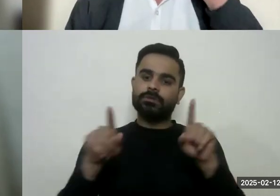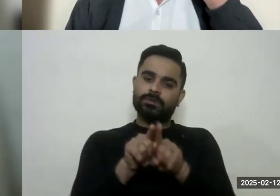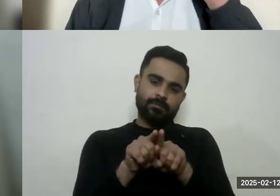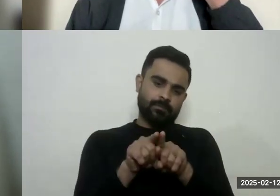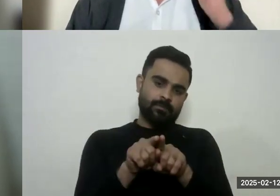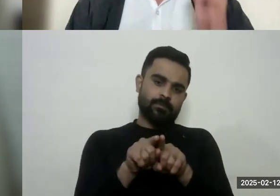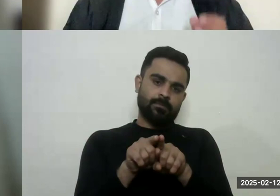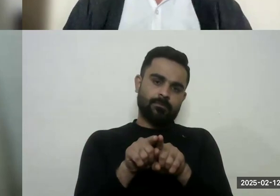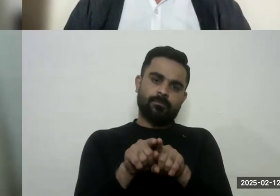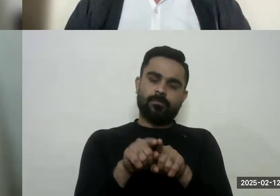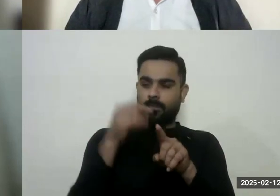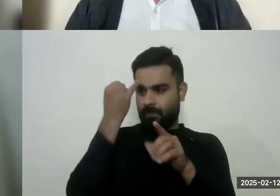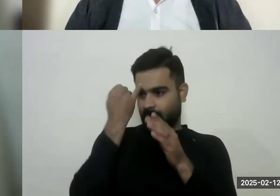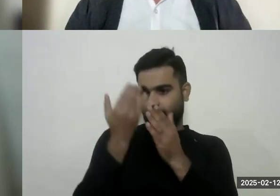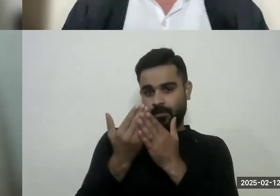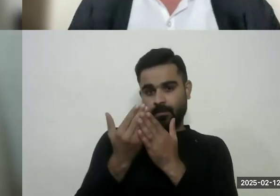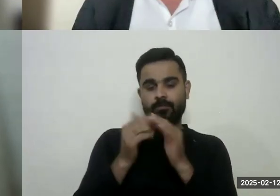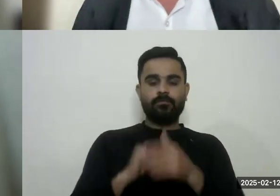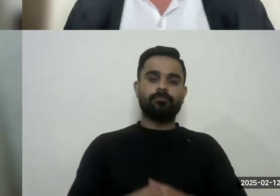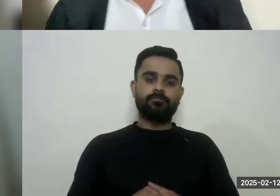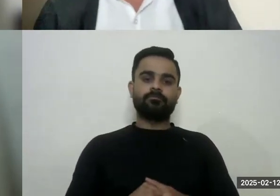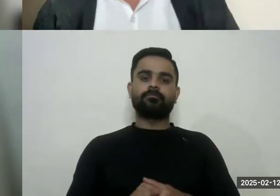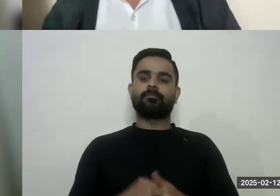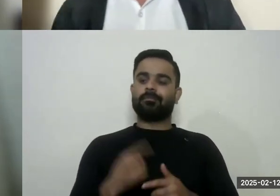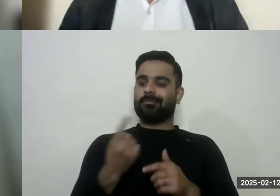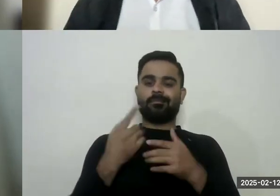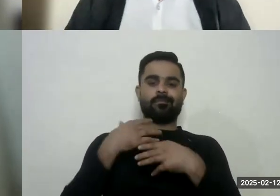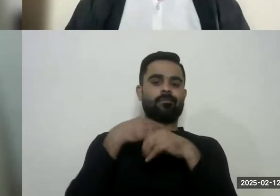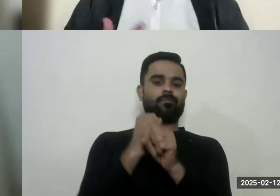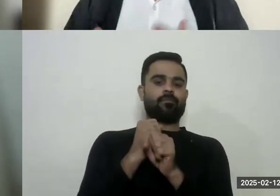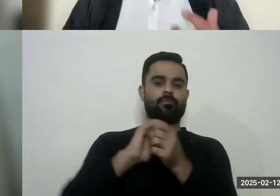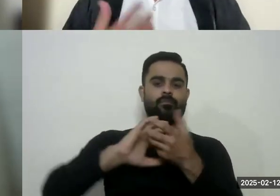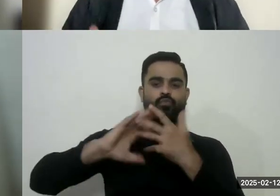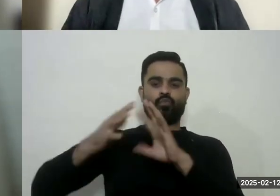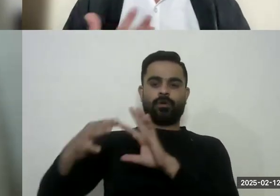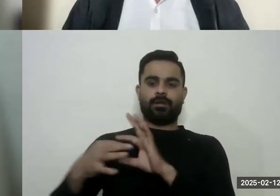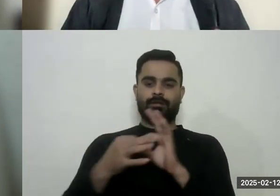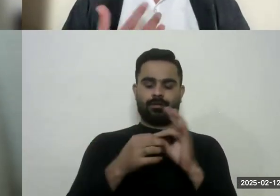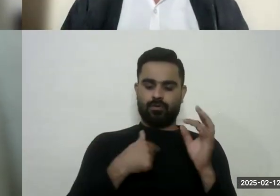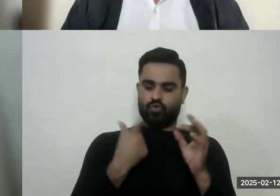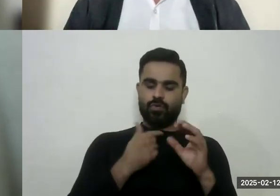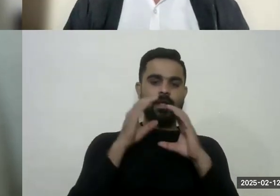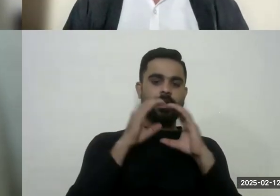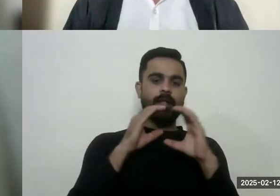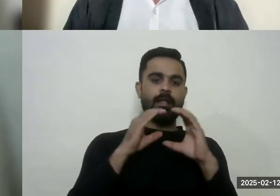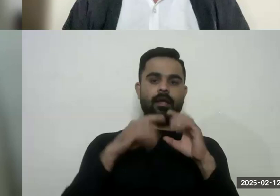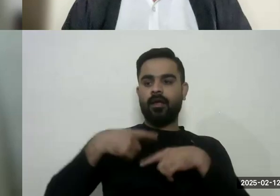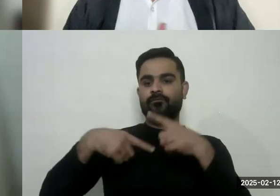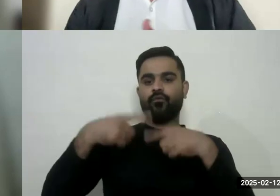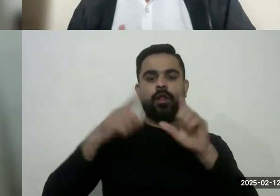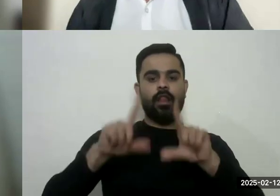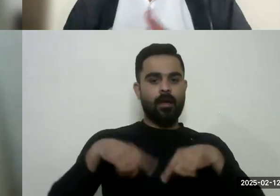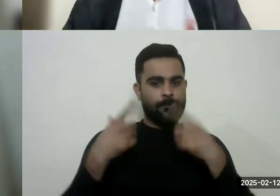So the idea is not to make it mechanical. It's like how we communicate in day-to-day lives, all